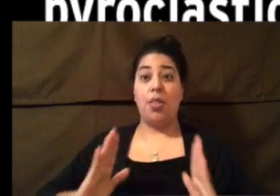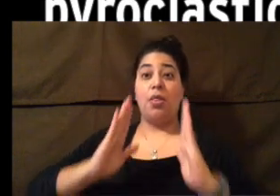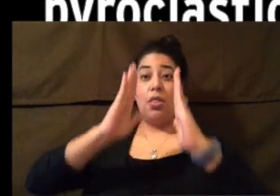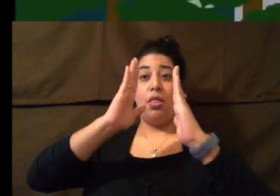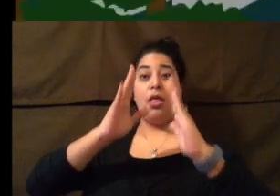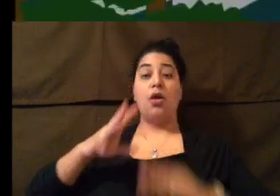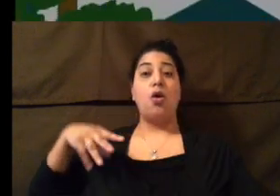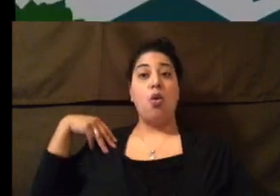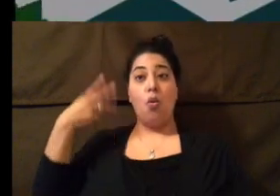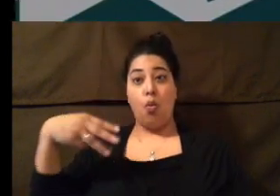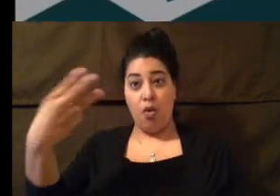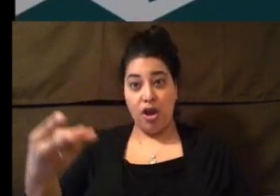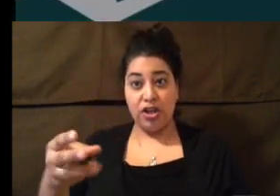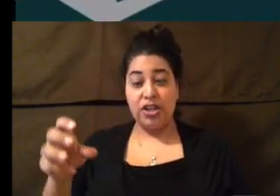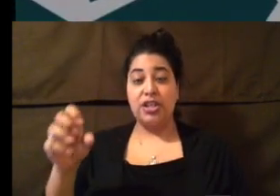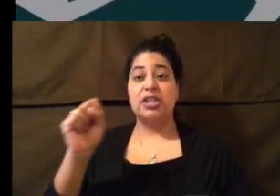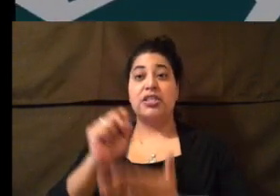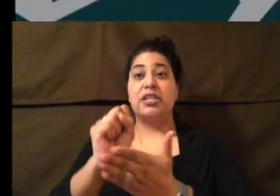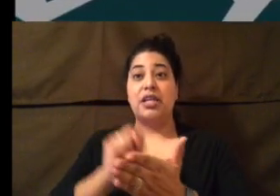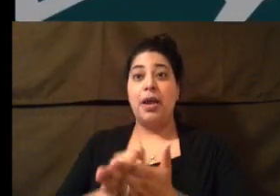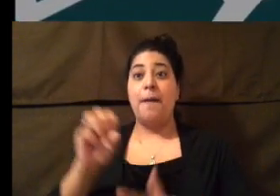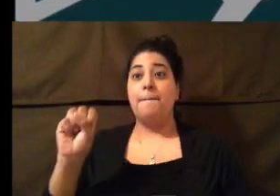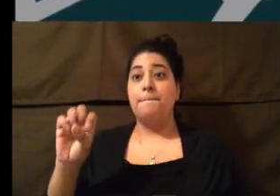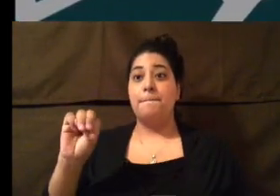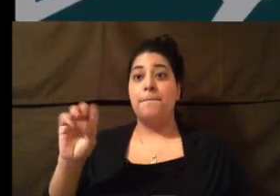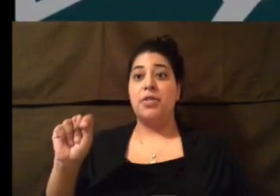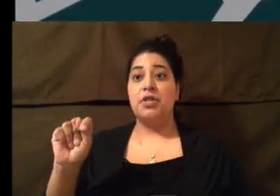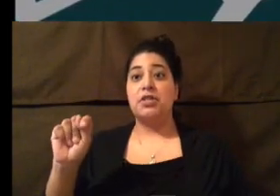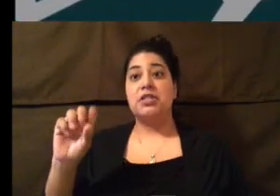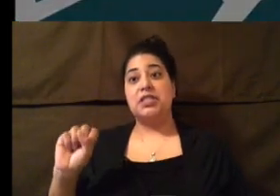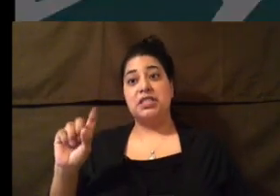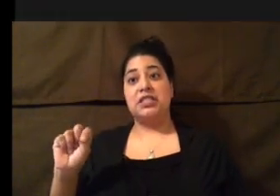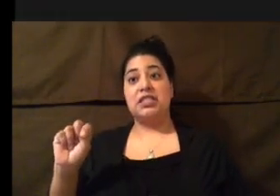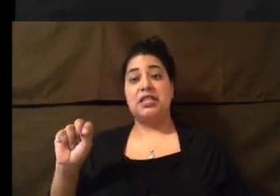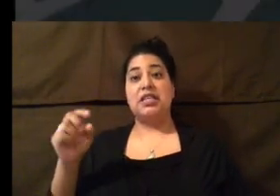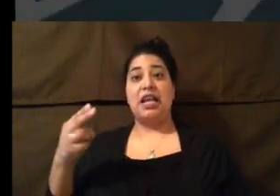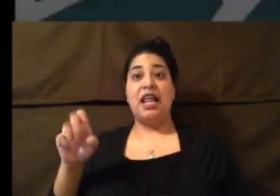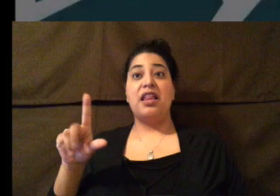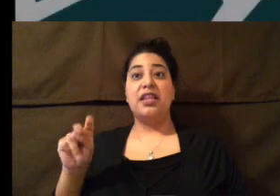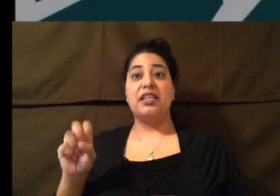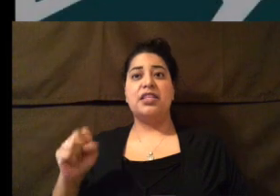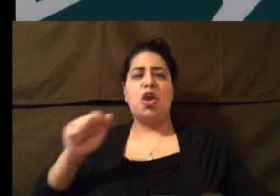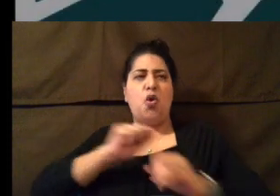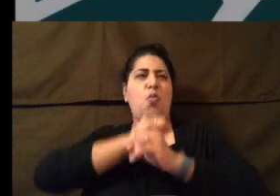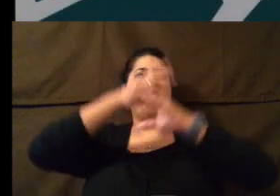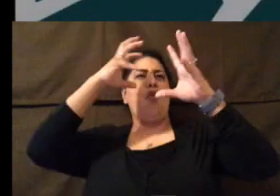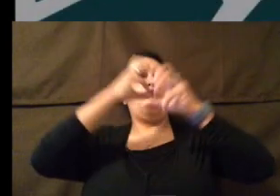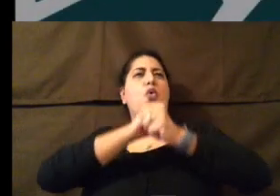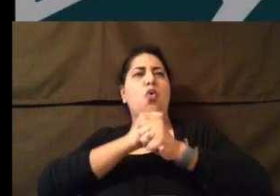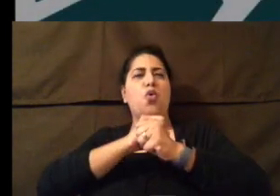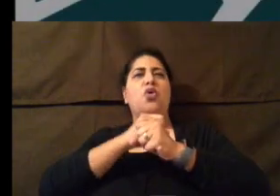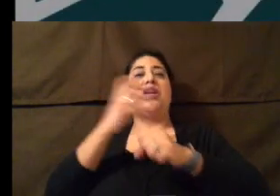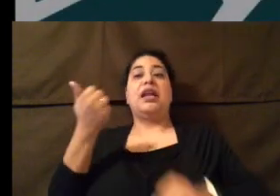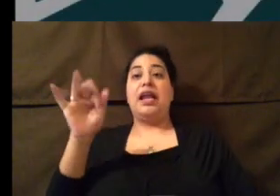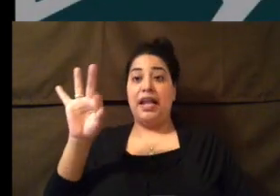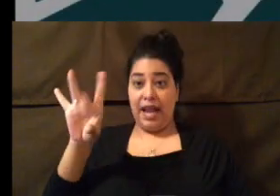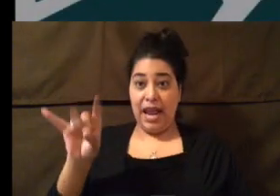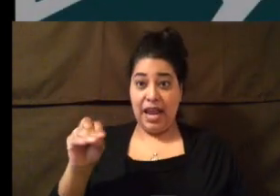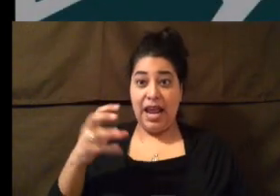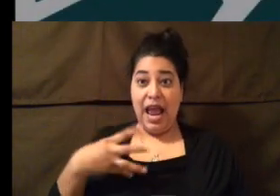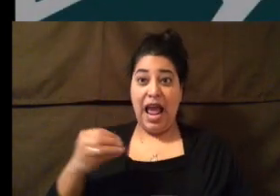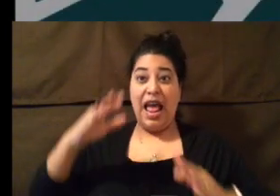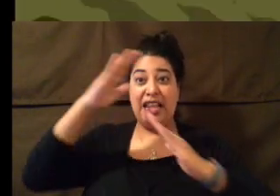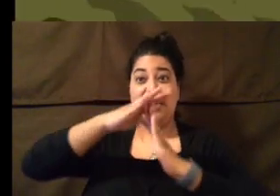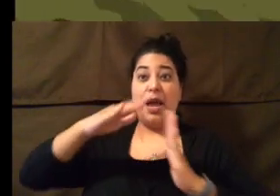slopes. Washington State's Mount St. Helens is one of these. It exploded in 1980, blowing most of its peak right